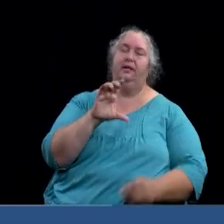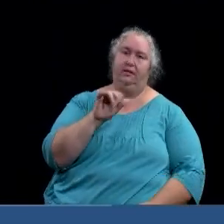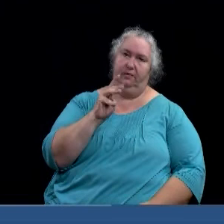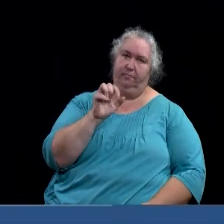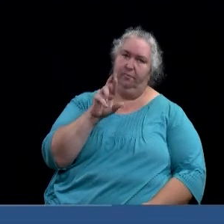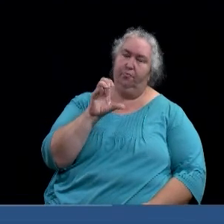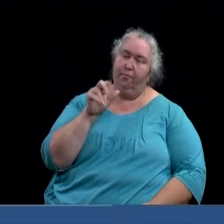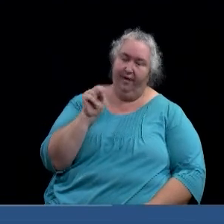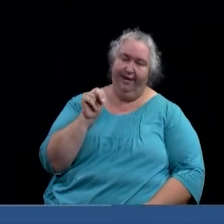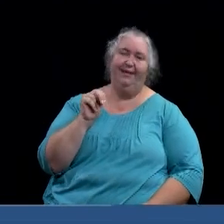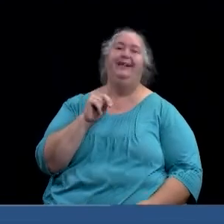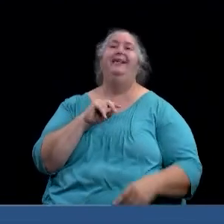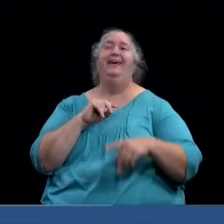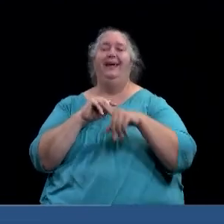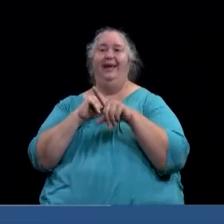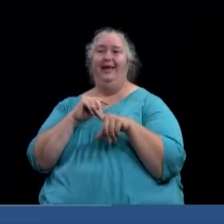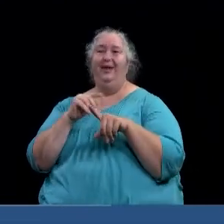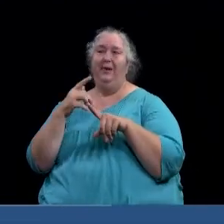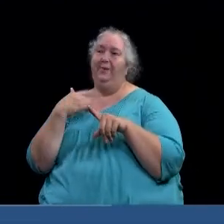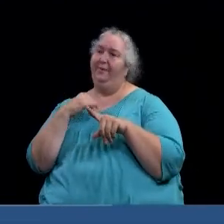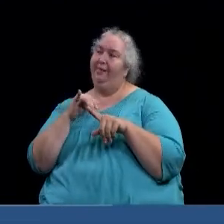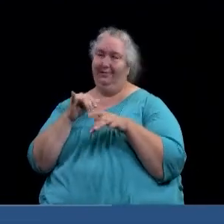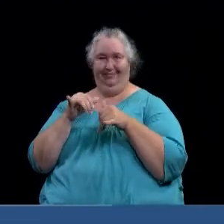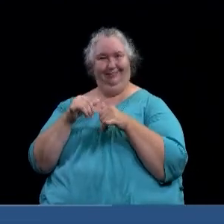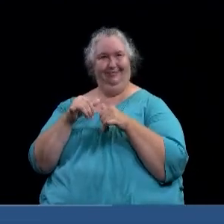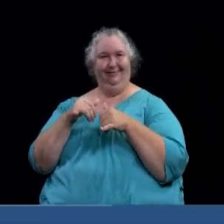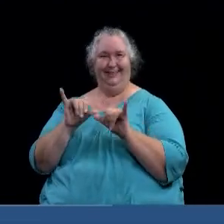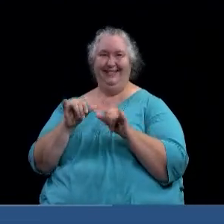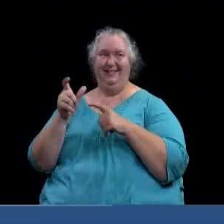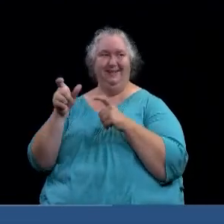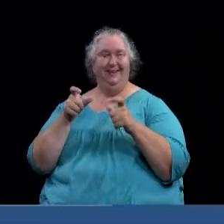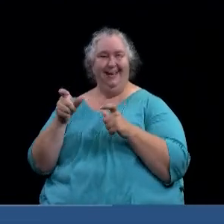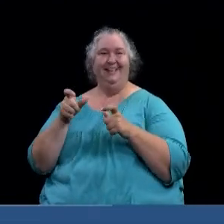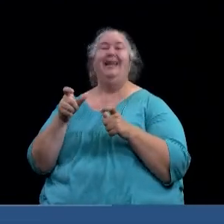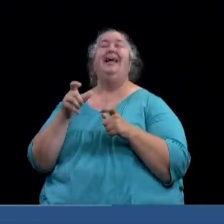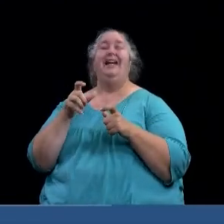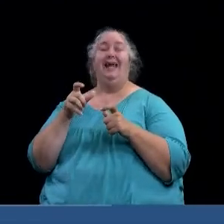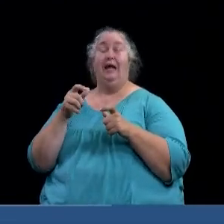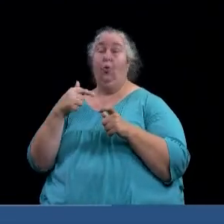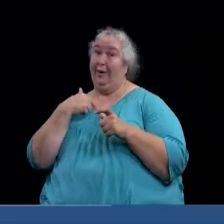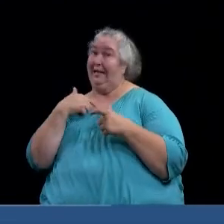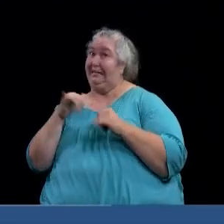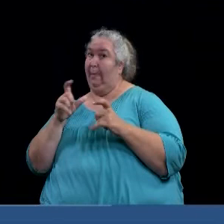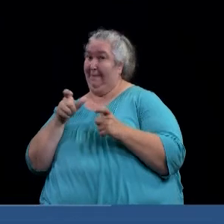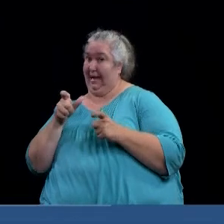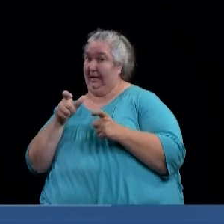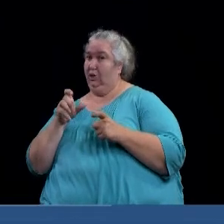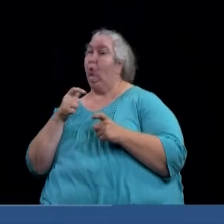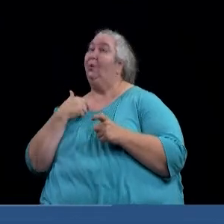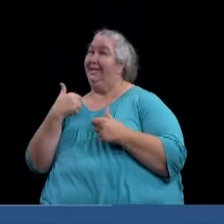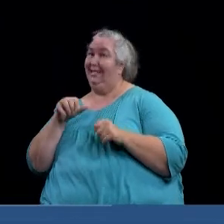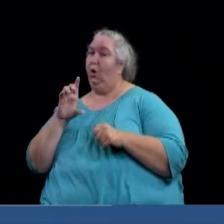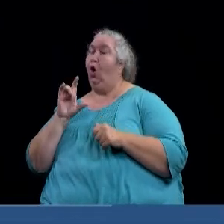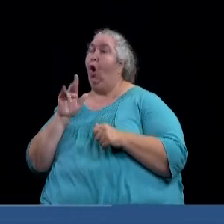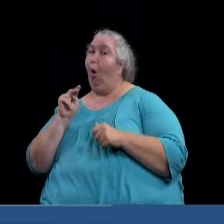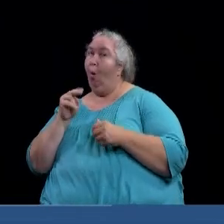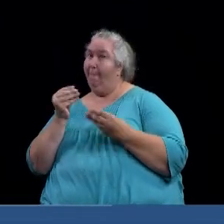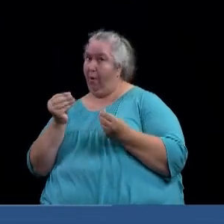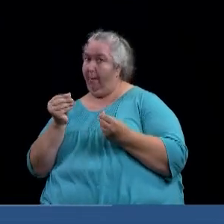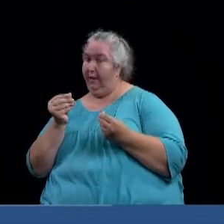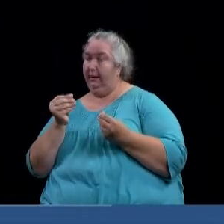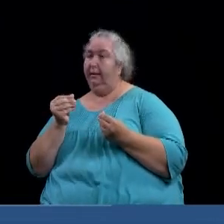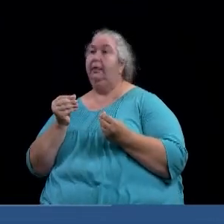to manage and own the property. And we are required through a